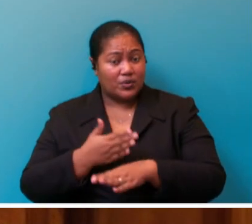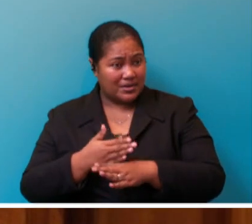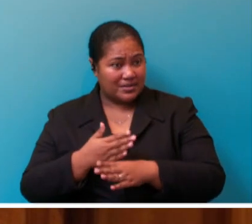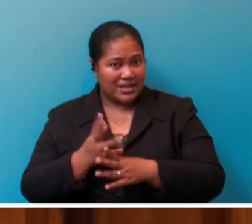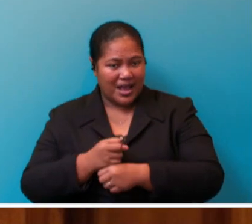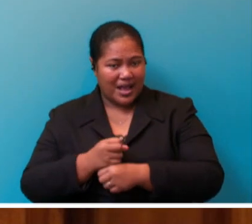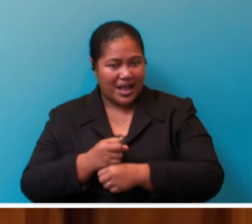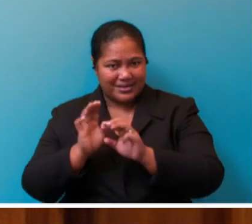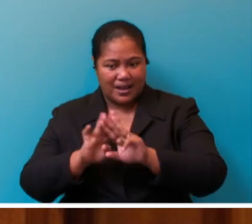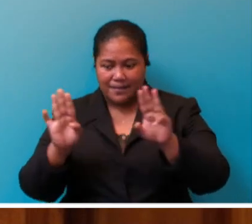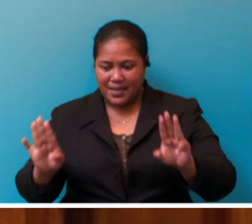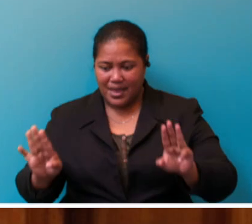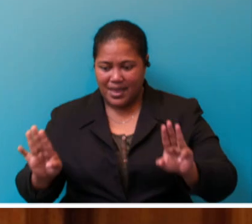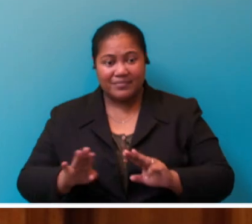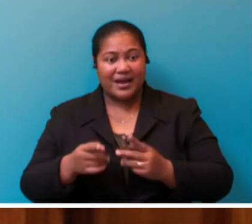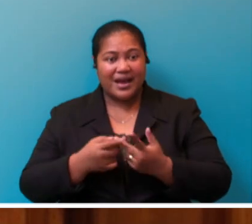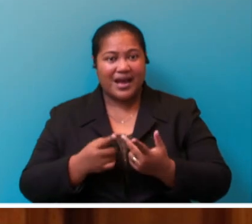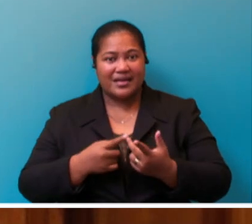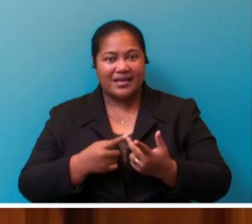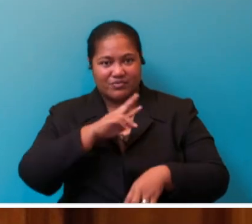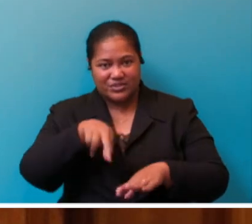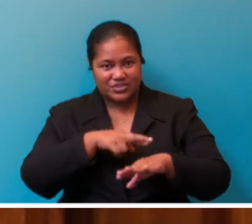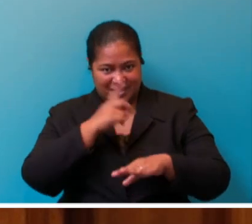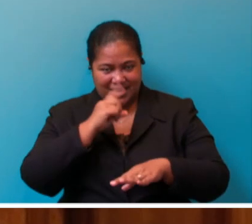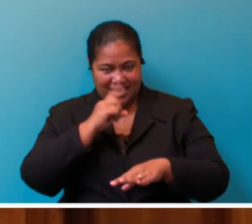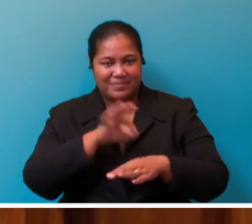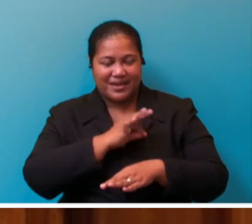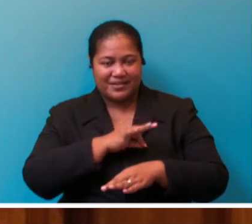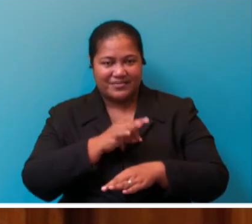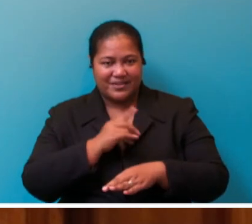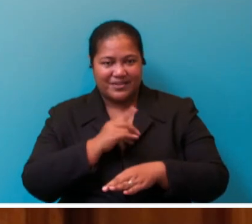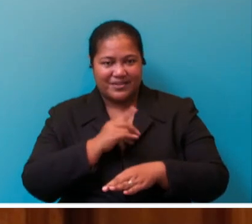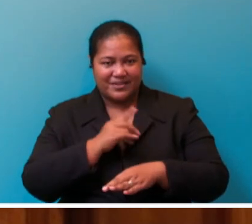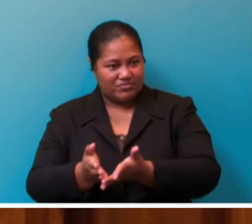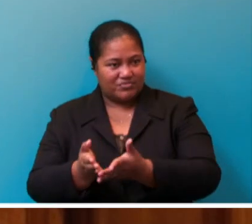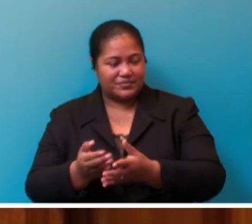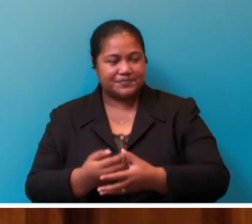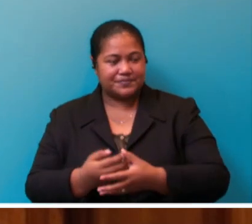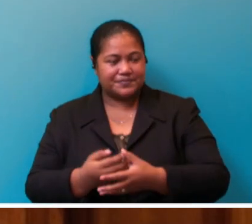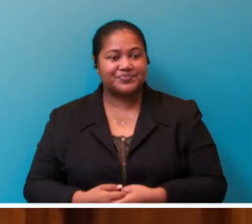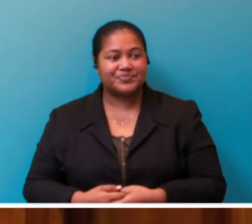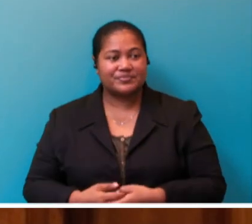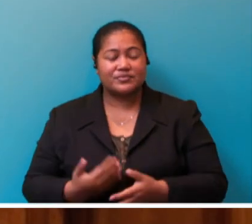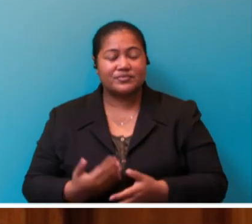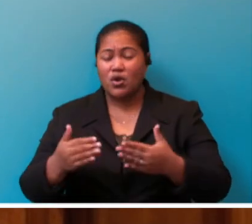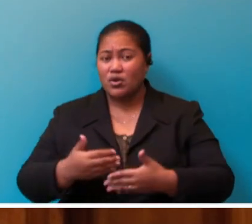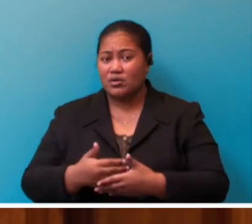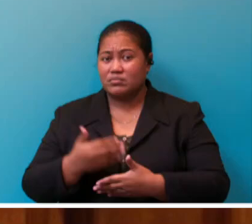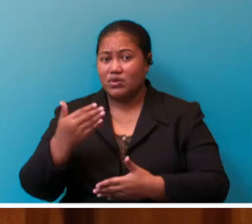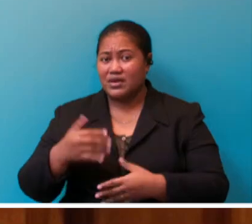in other regions that can benefit from the cruise market. On product development, Mr. Speaker, sir, it is equally